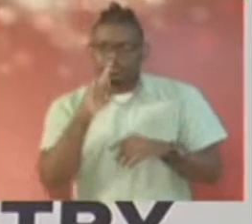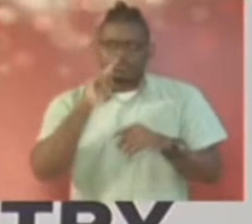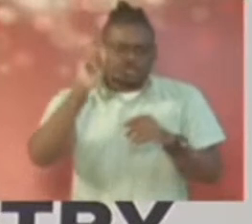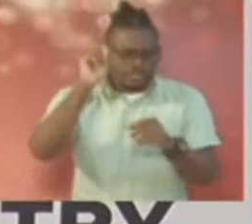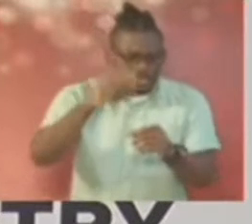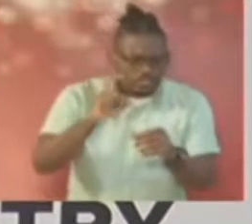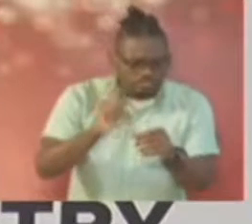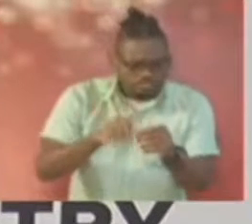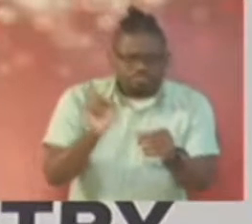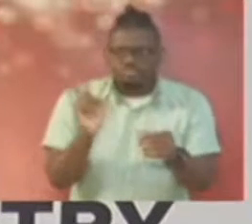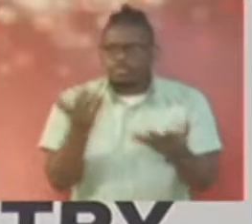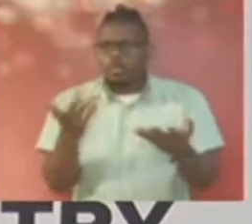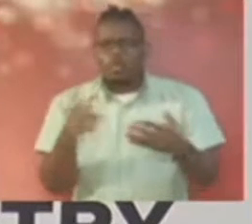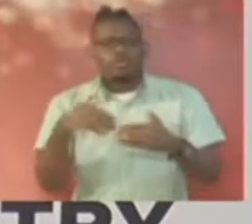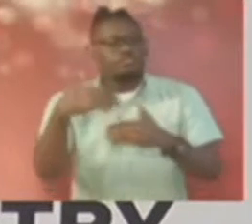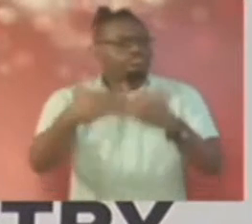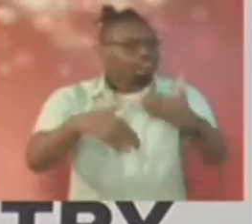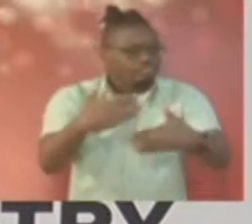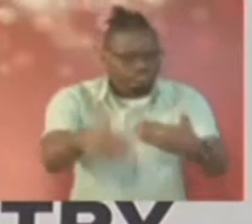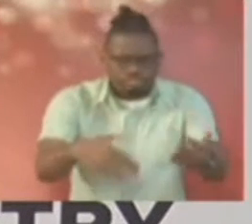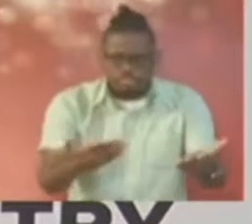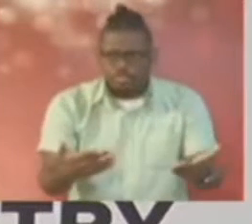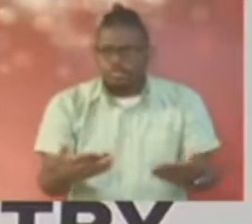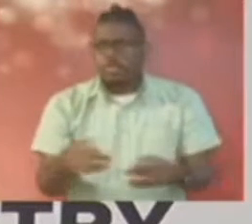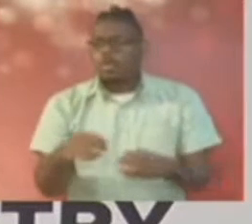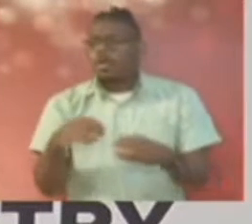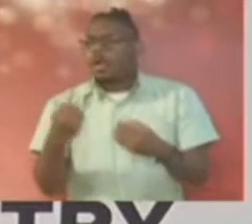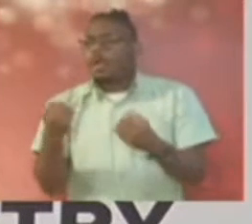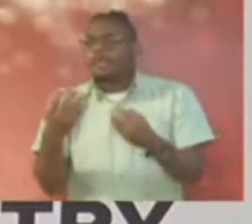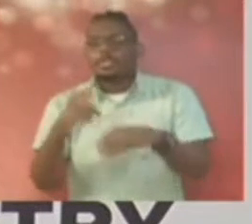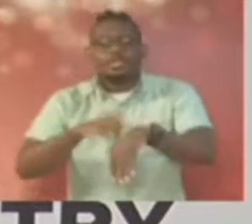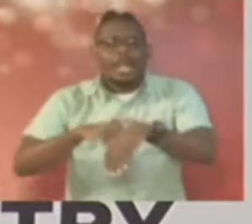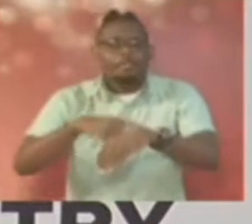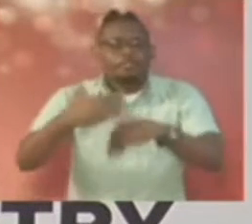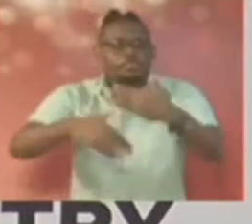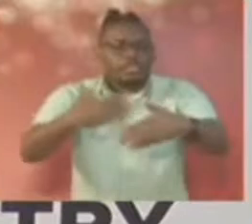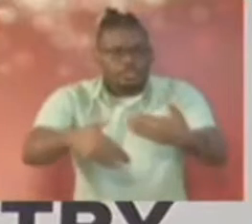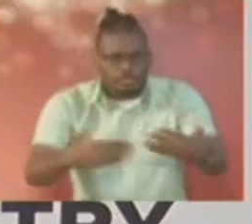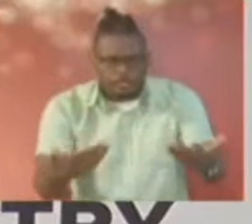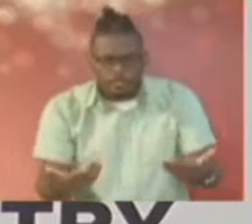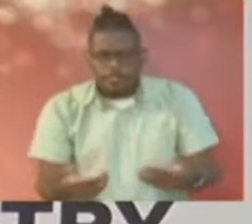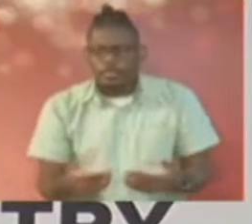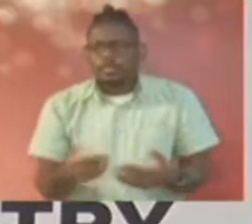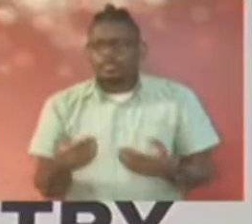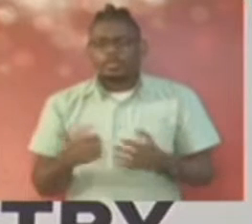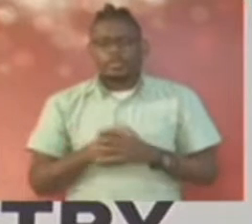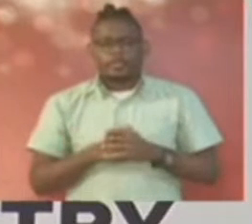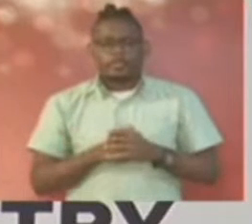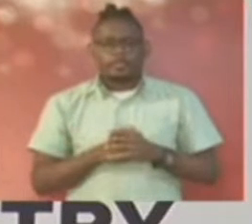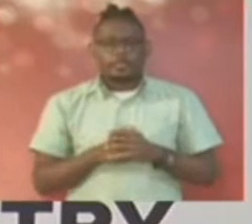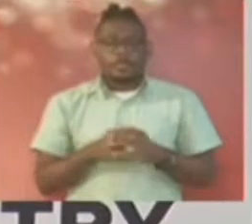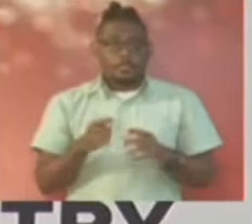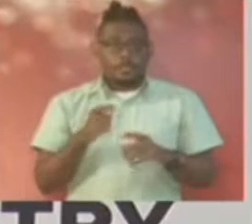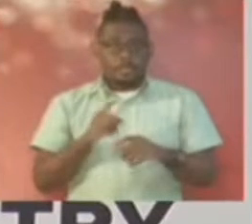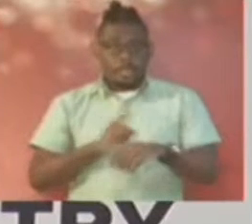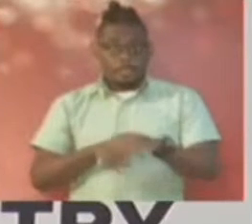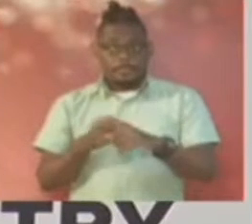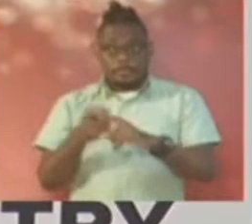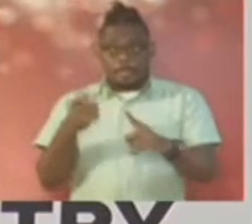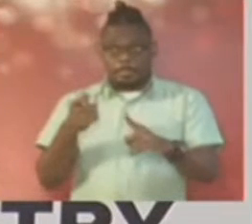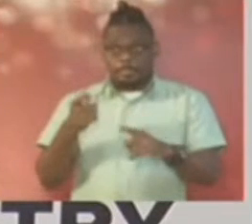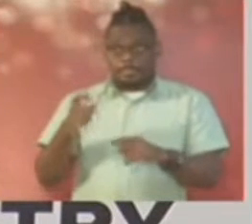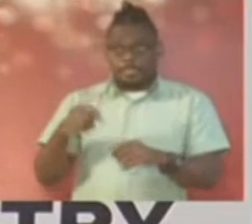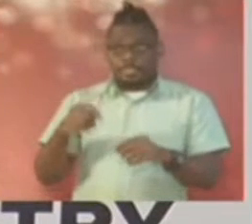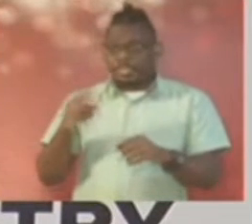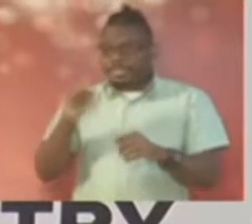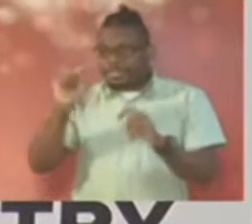after the test is done. What we have as a finite time frame is from the time that test actually reaches to the lab to